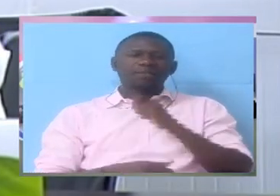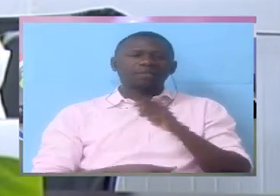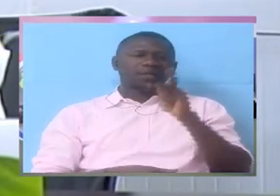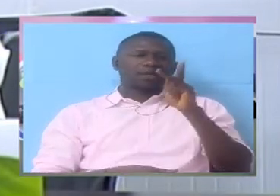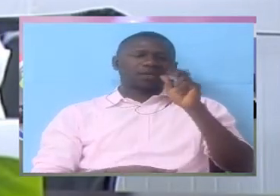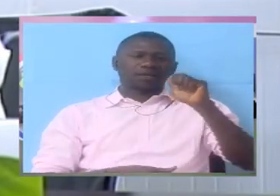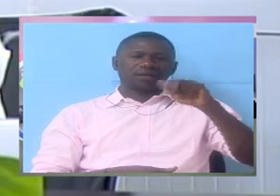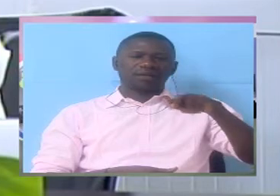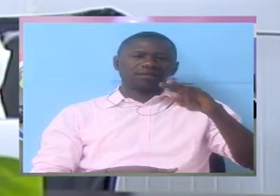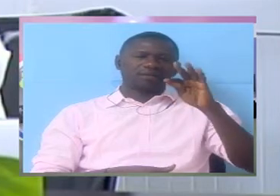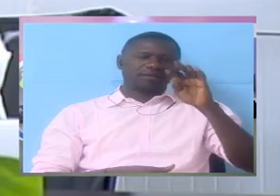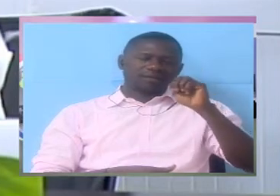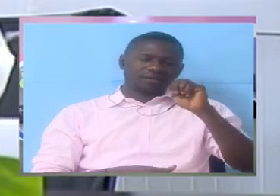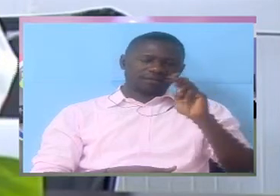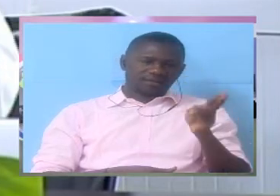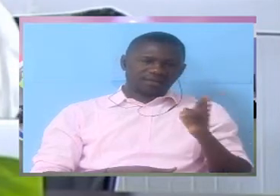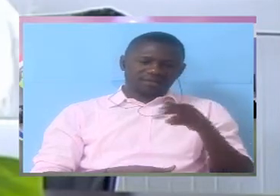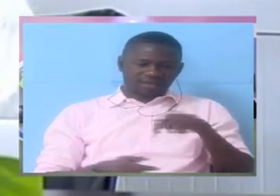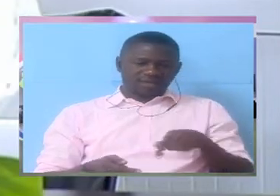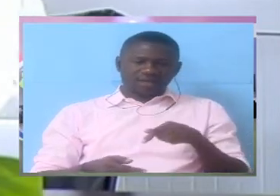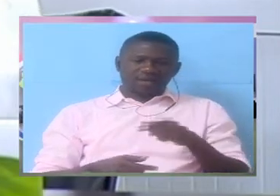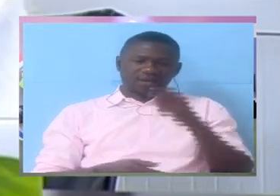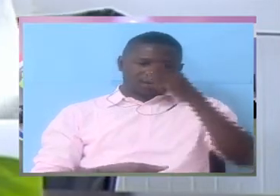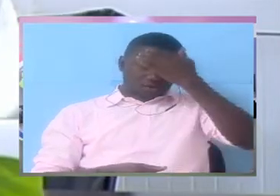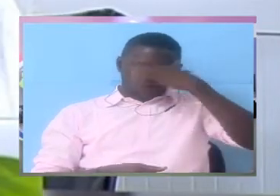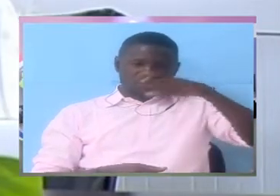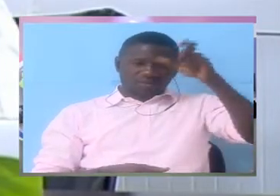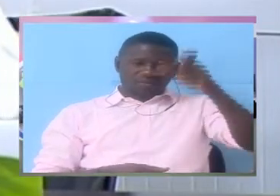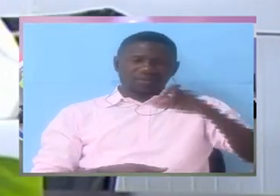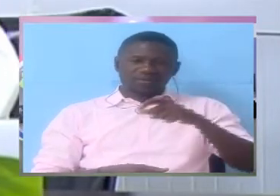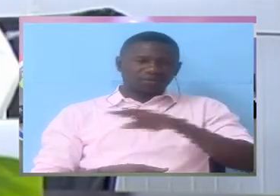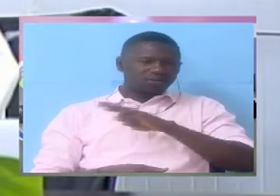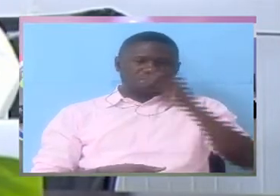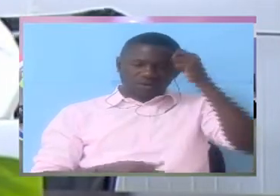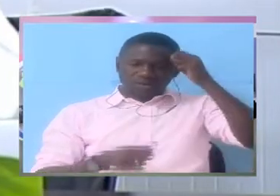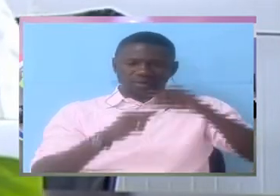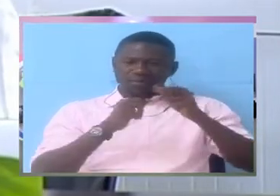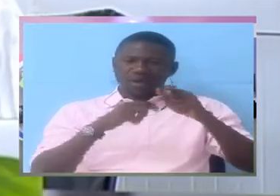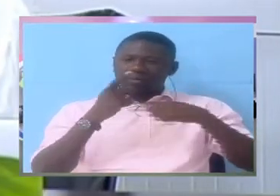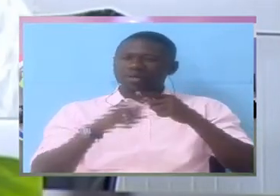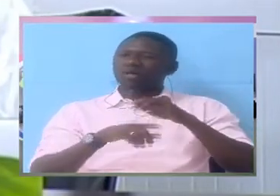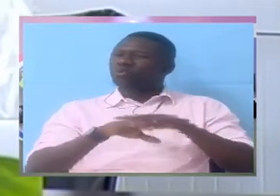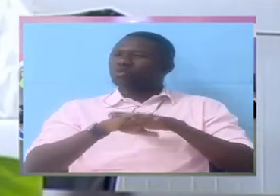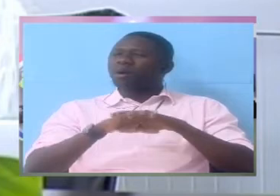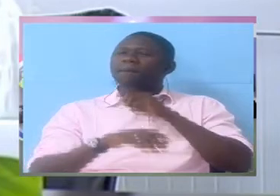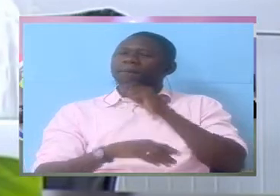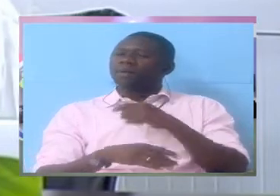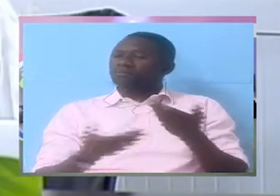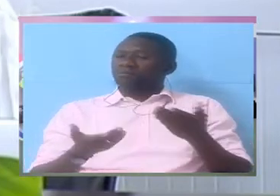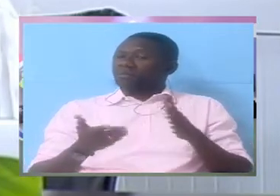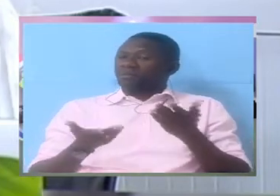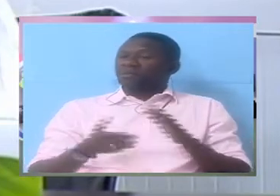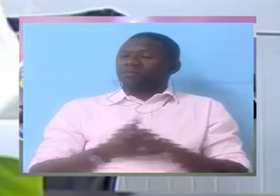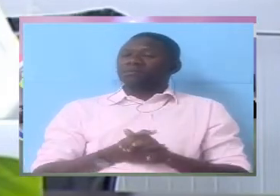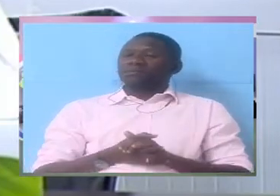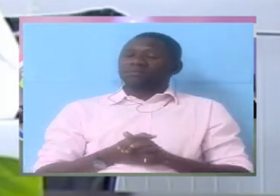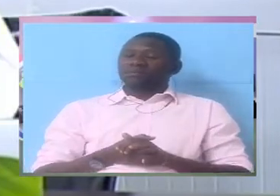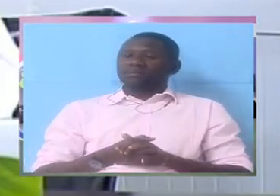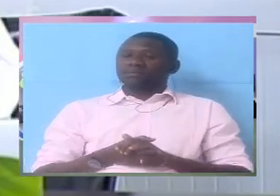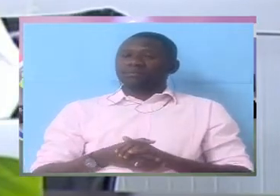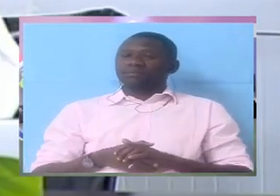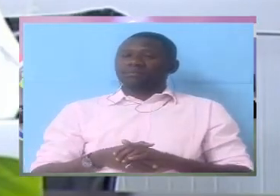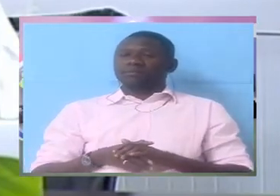Tofo, Hani wo fango boring je tubabo men natala palaso ta. Ye wo fanam tofo. andun asekeno Mr. Kinde fama bijane